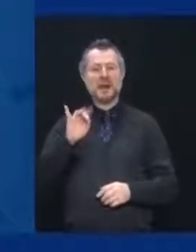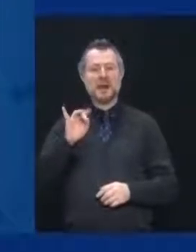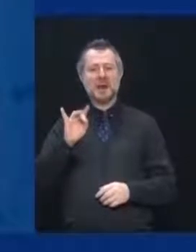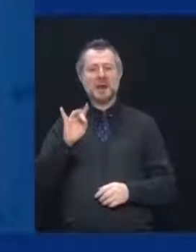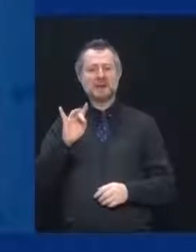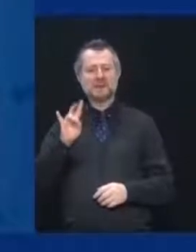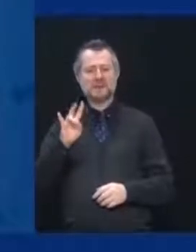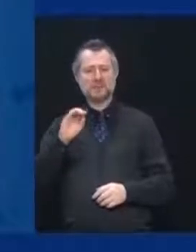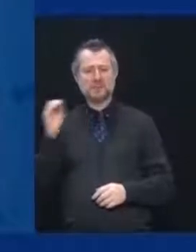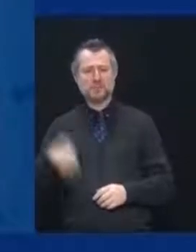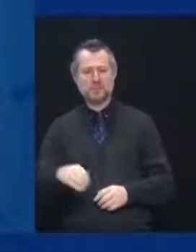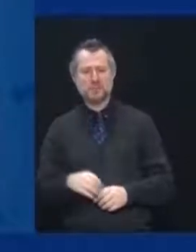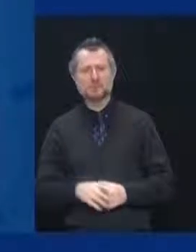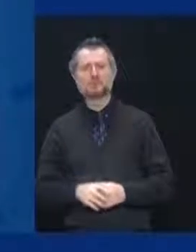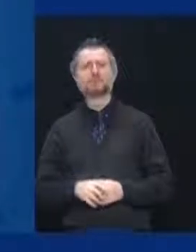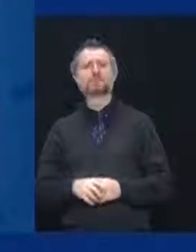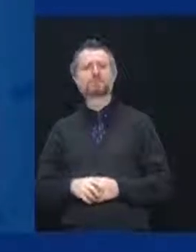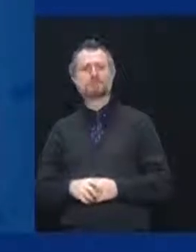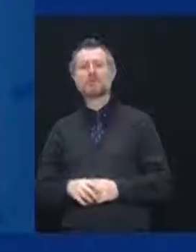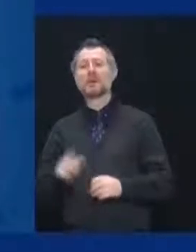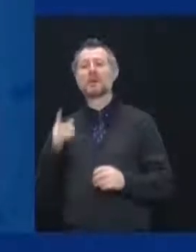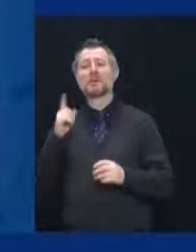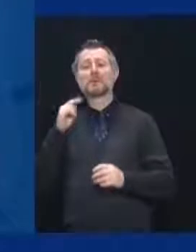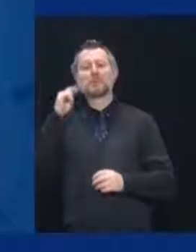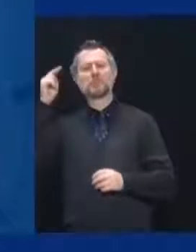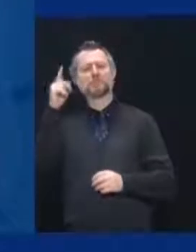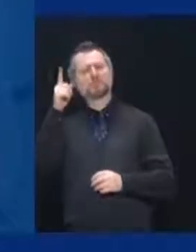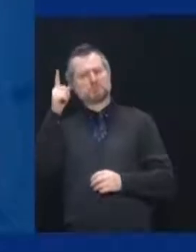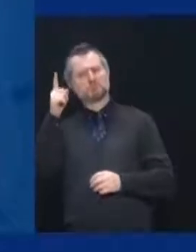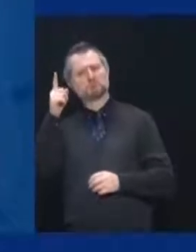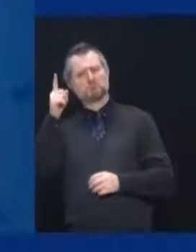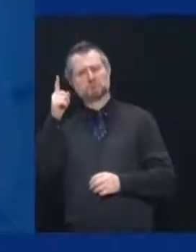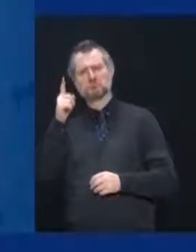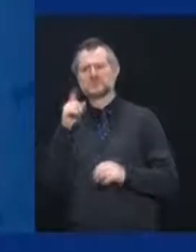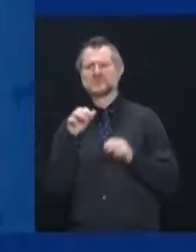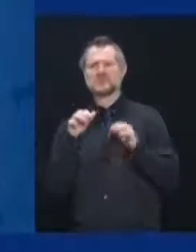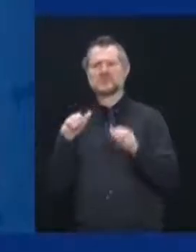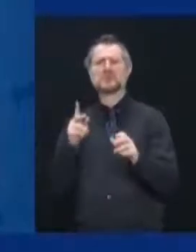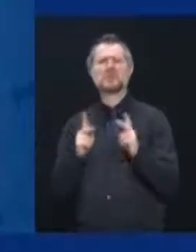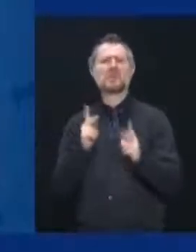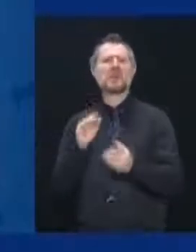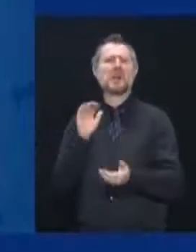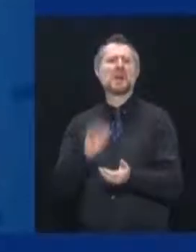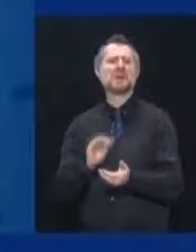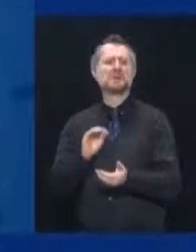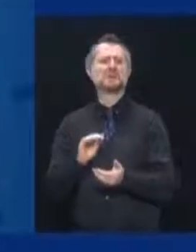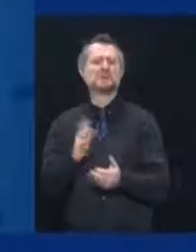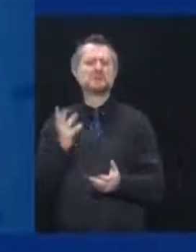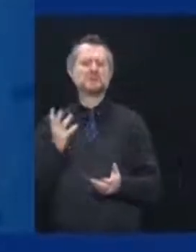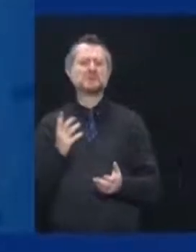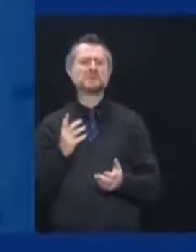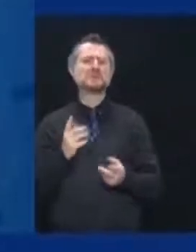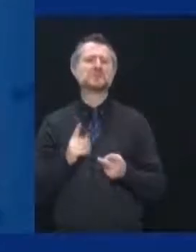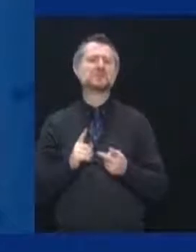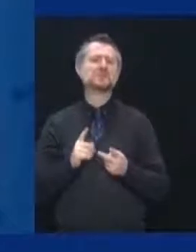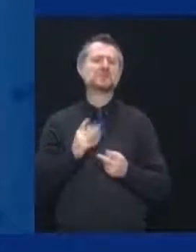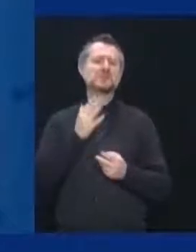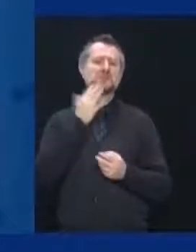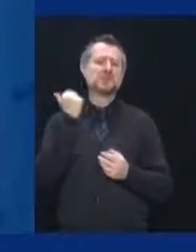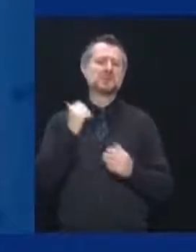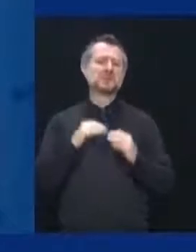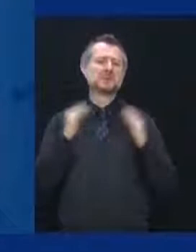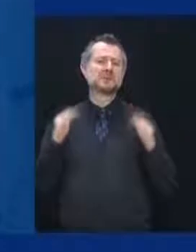North Country, where you have a smaller population and more of a distribution